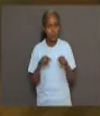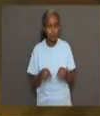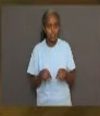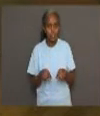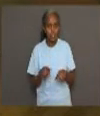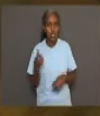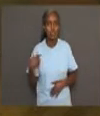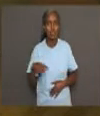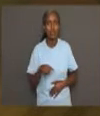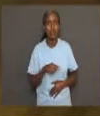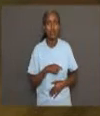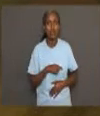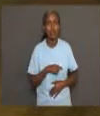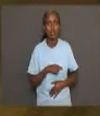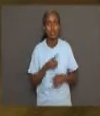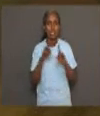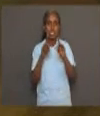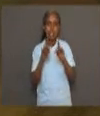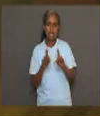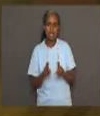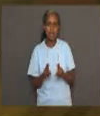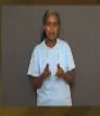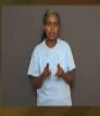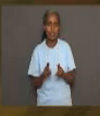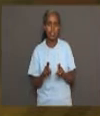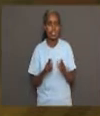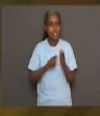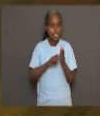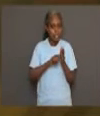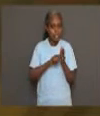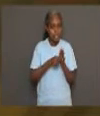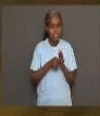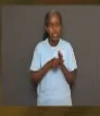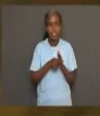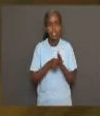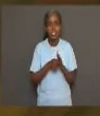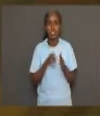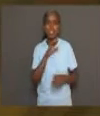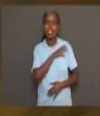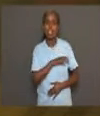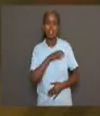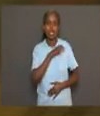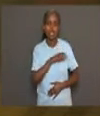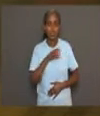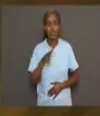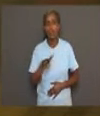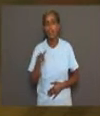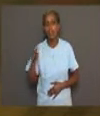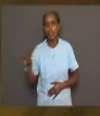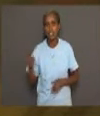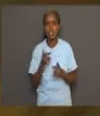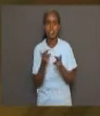Today, we will be examining the key characteristics of vectors